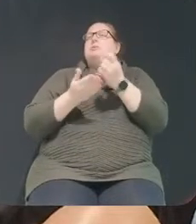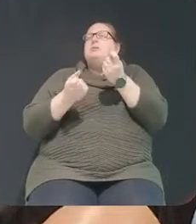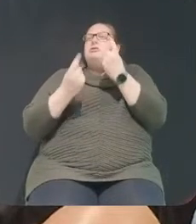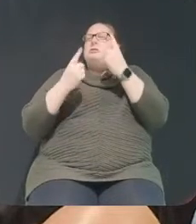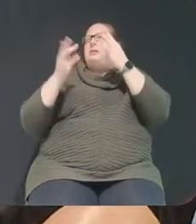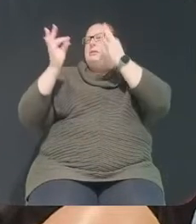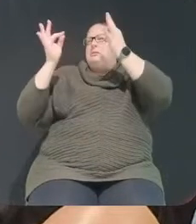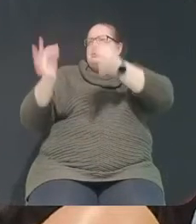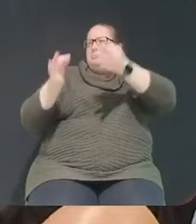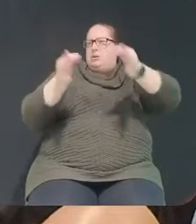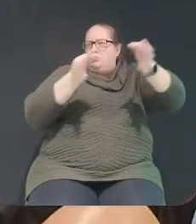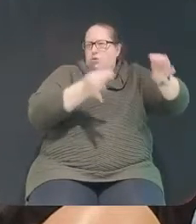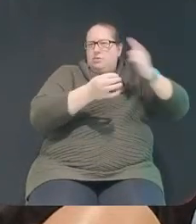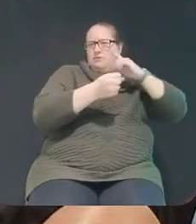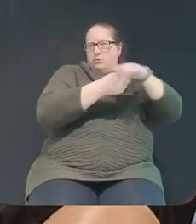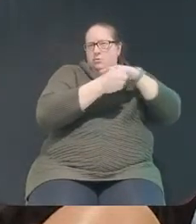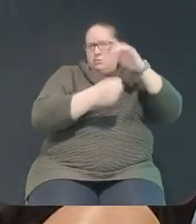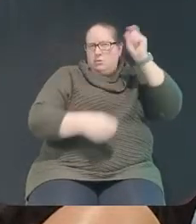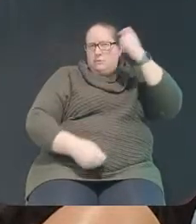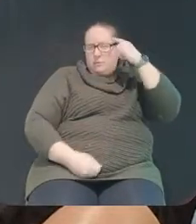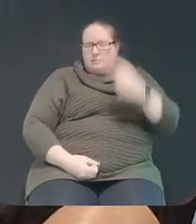local government.